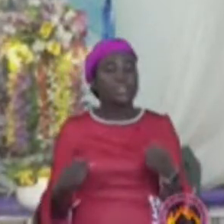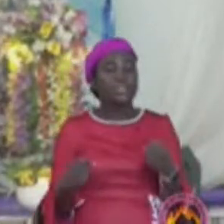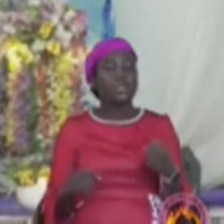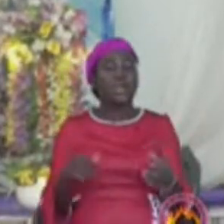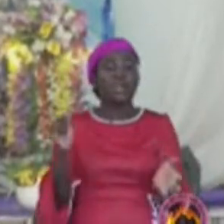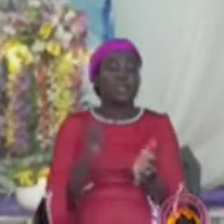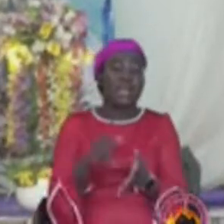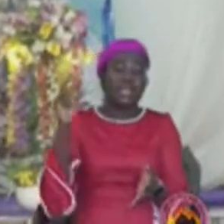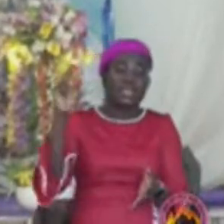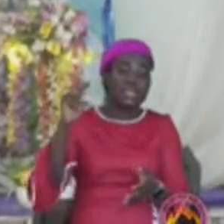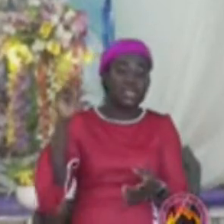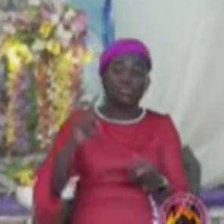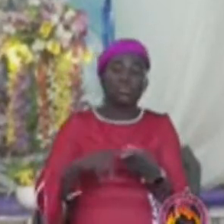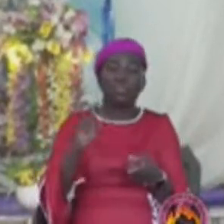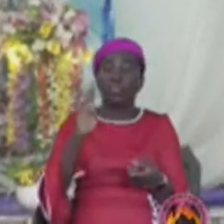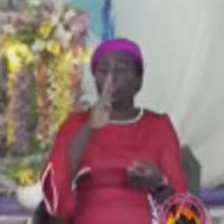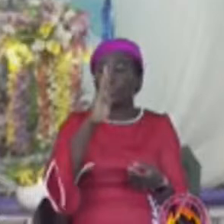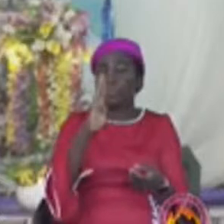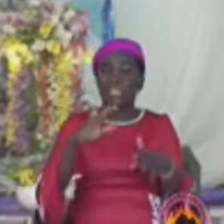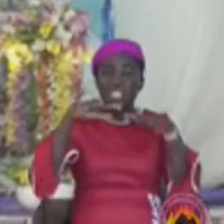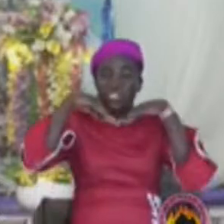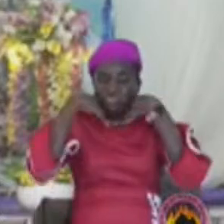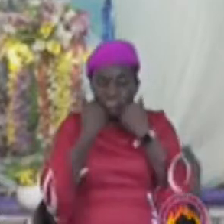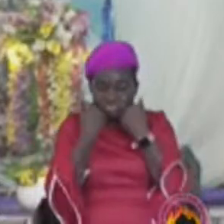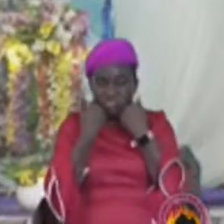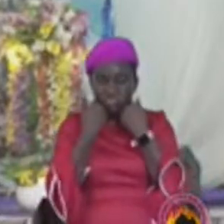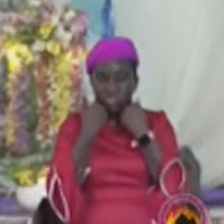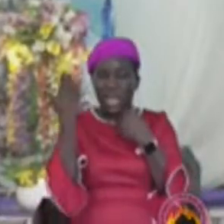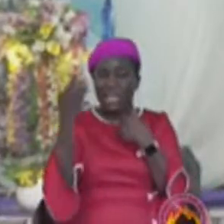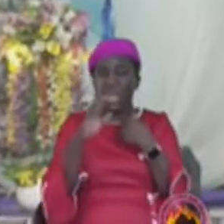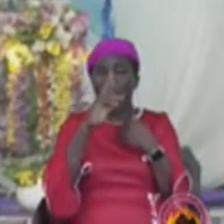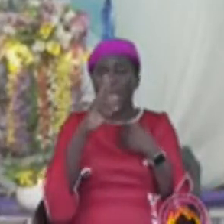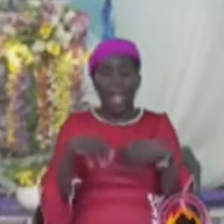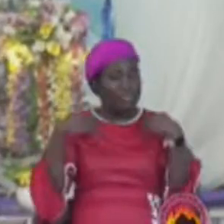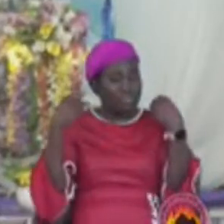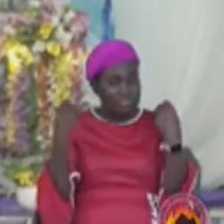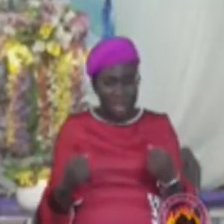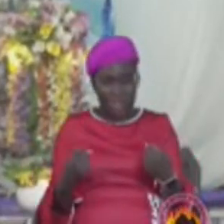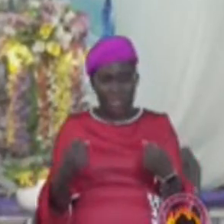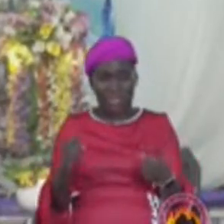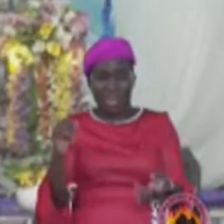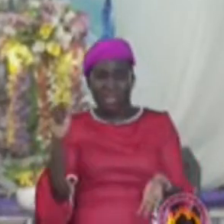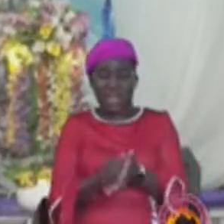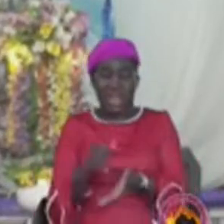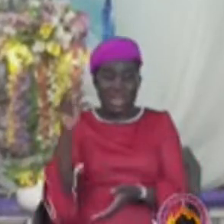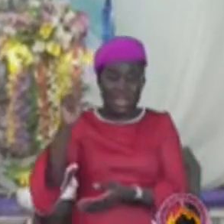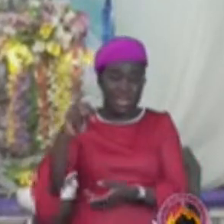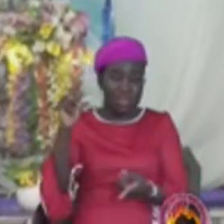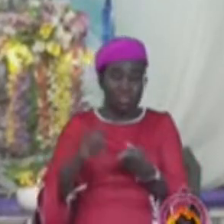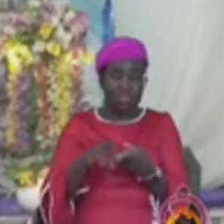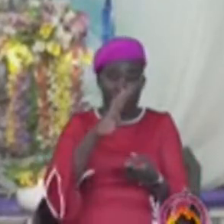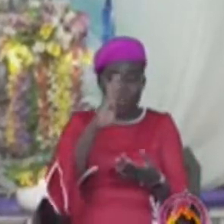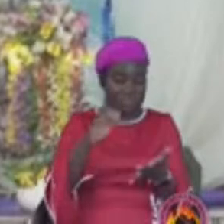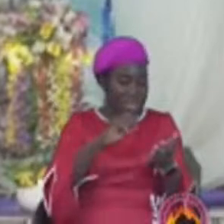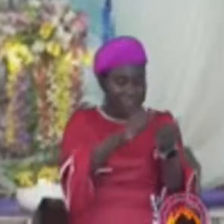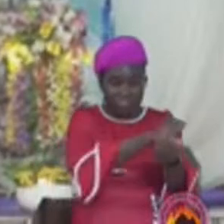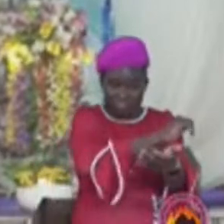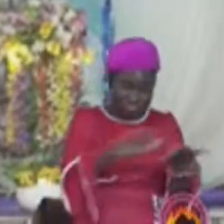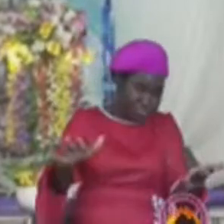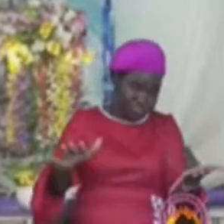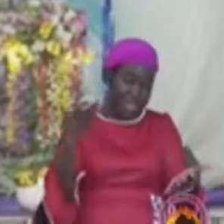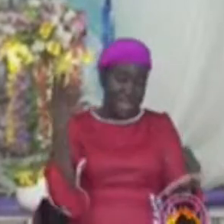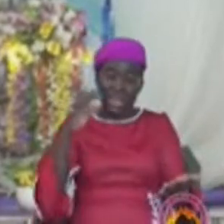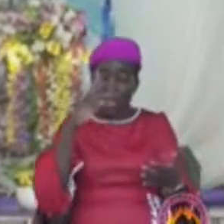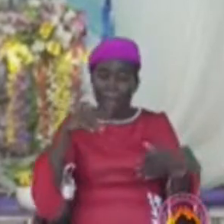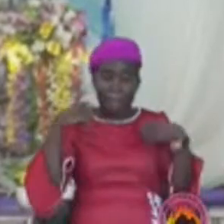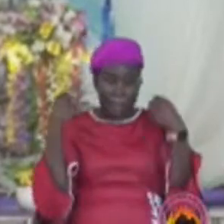that need to be disgraced. There are powers that need to be eliminated. There are